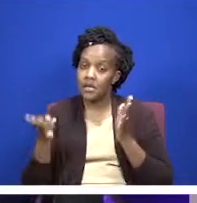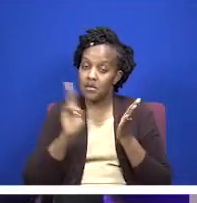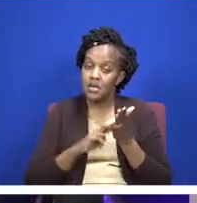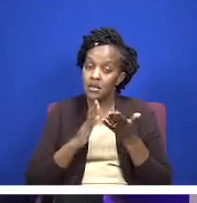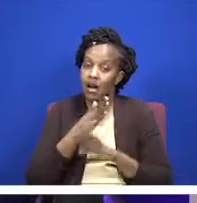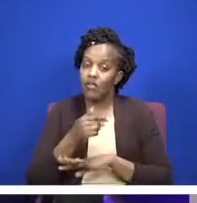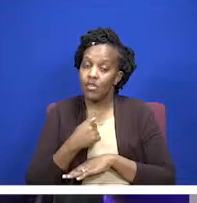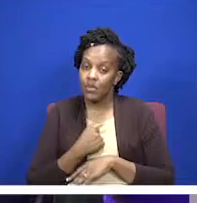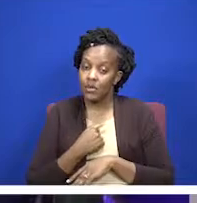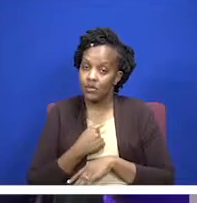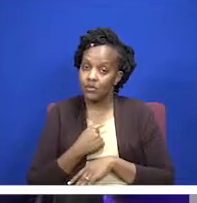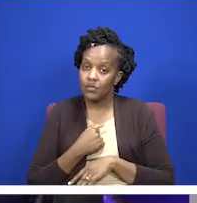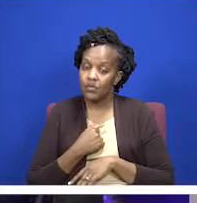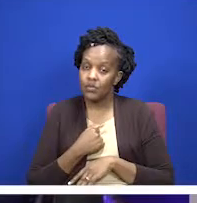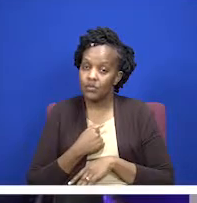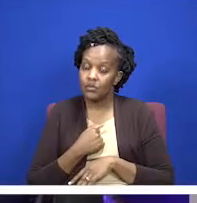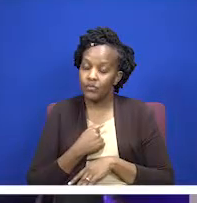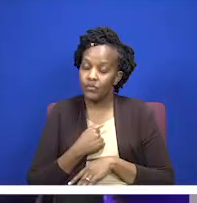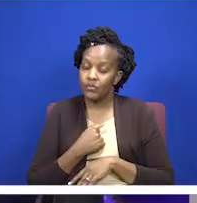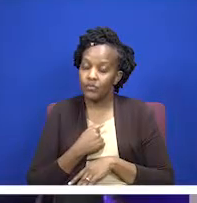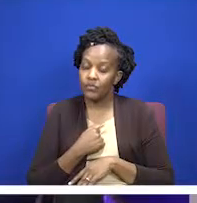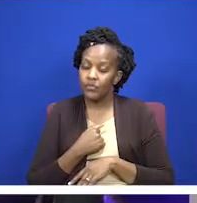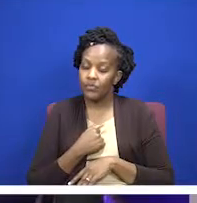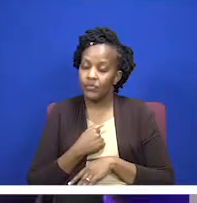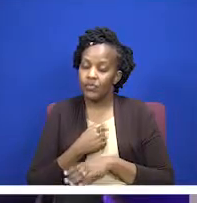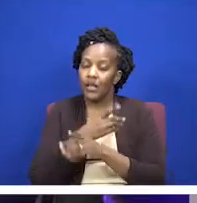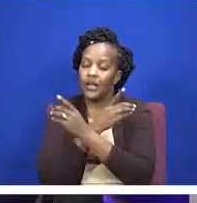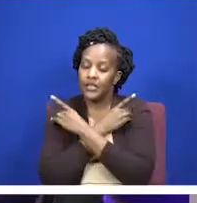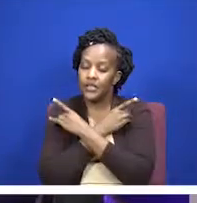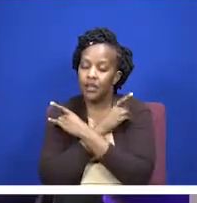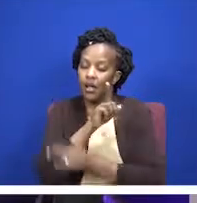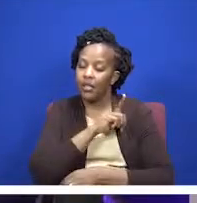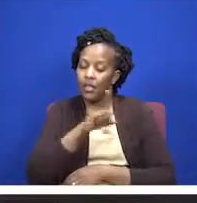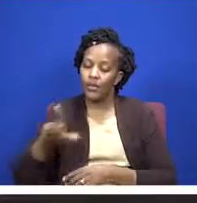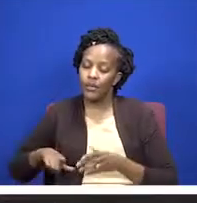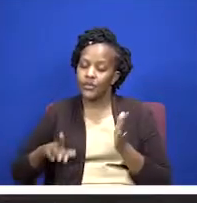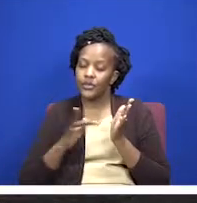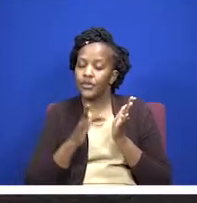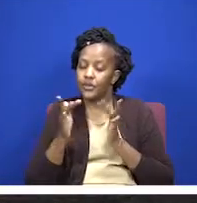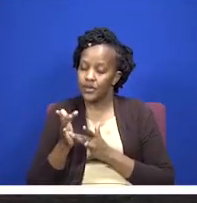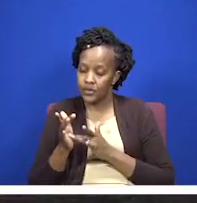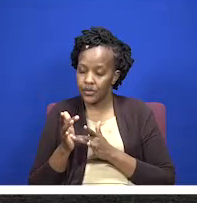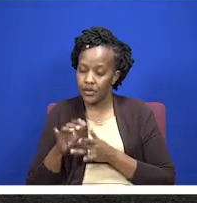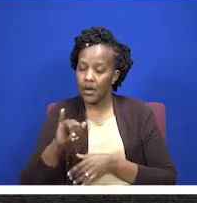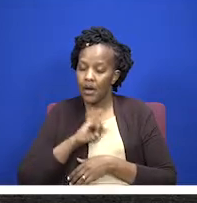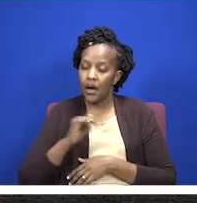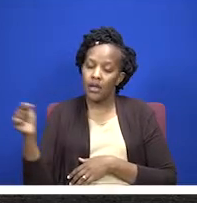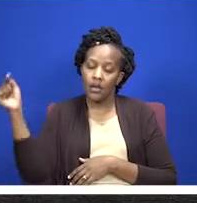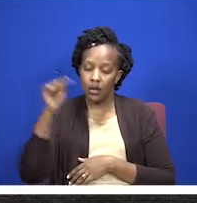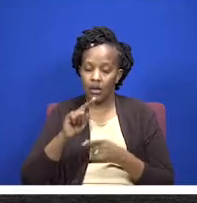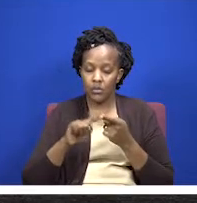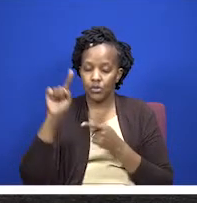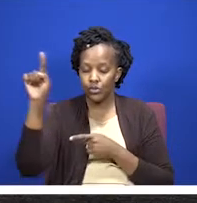prayer after me. And let's pray. Dear Lord Jesus, I come to you this